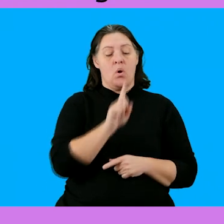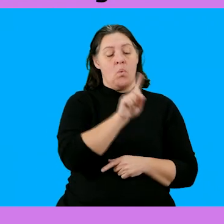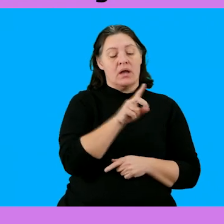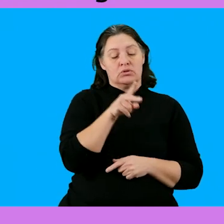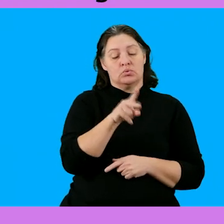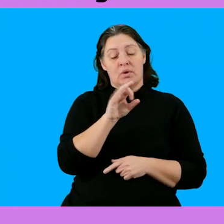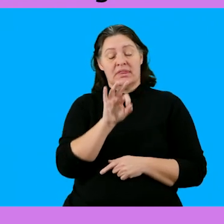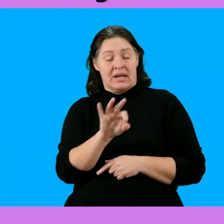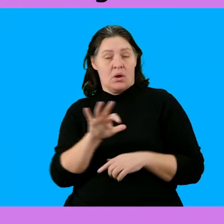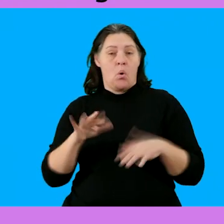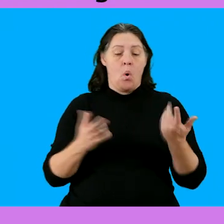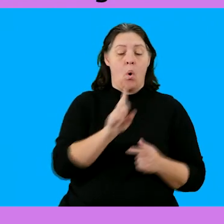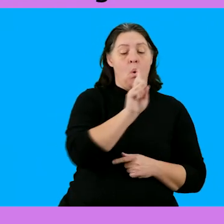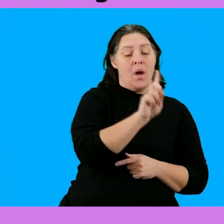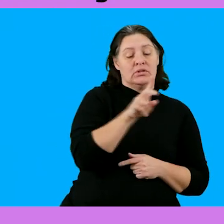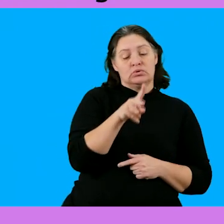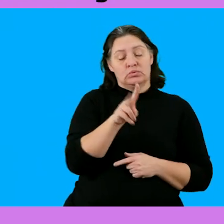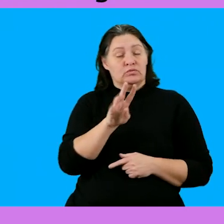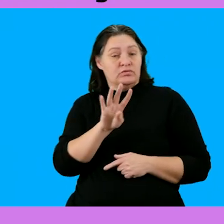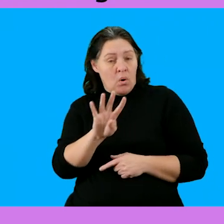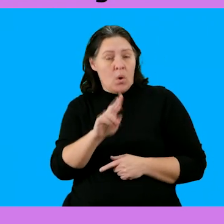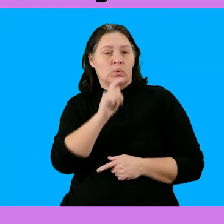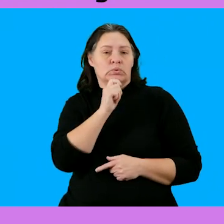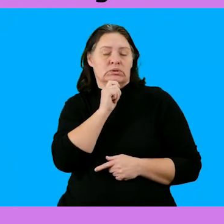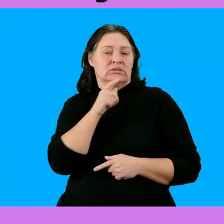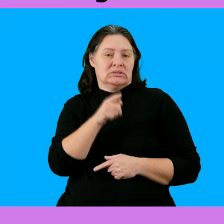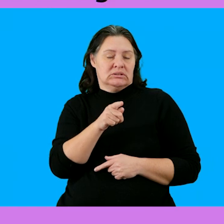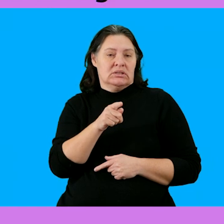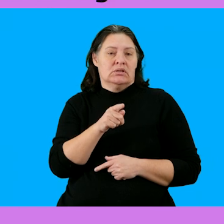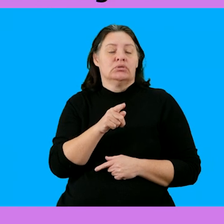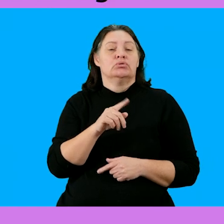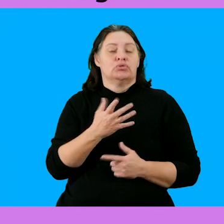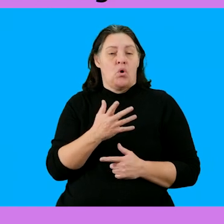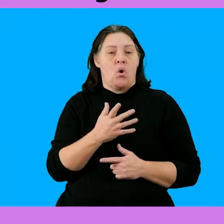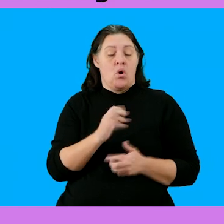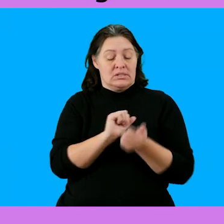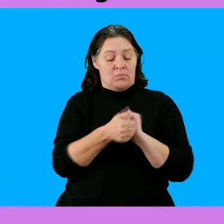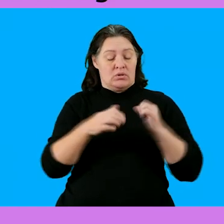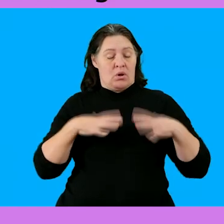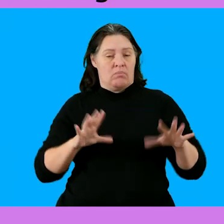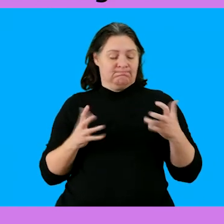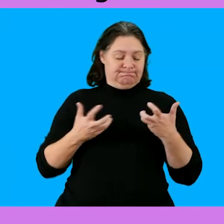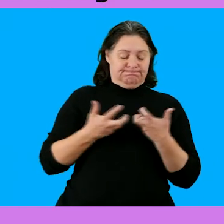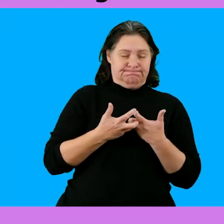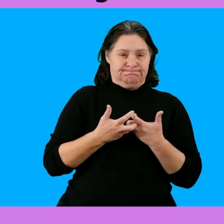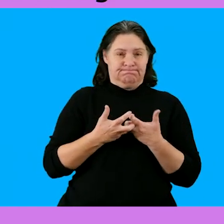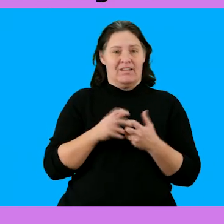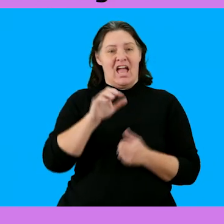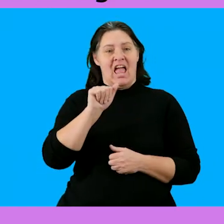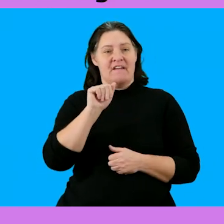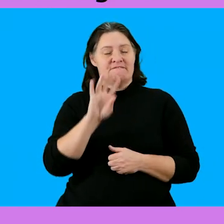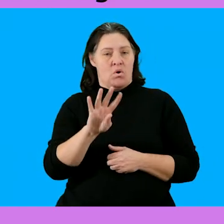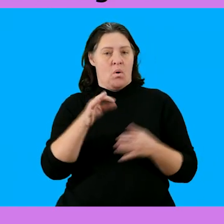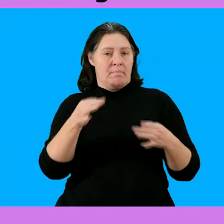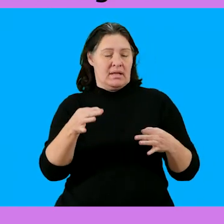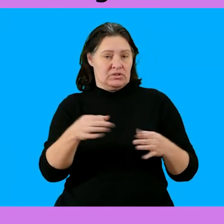scales, 1:3 or 1:4, should be used so that the set of sportswear fits on